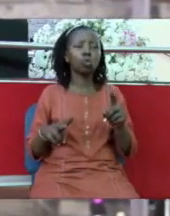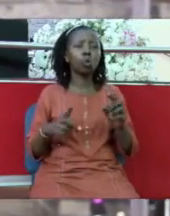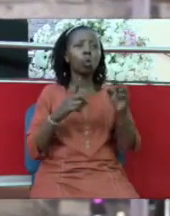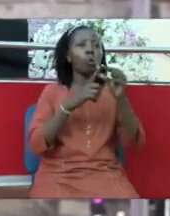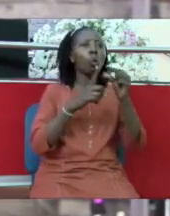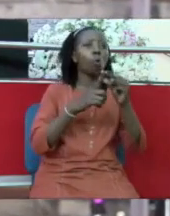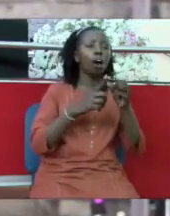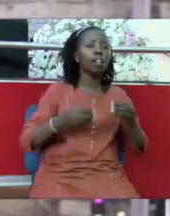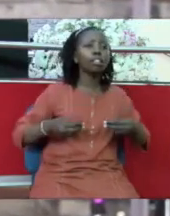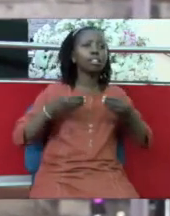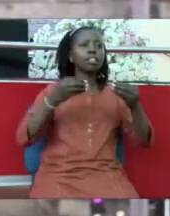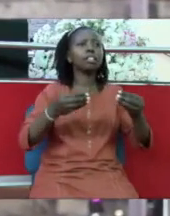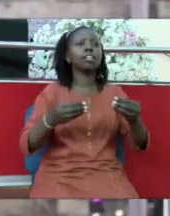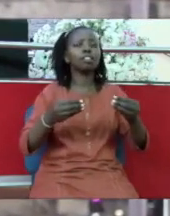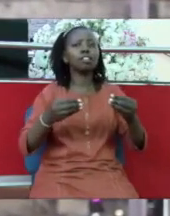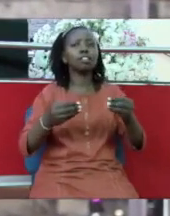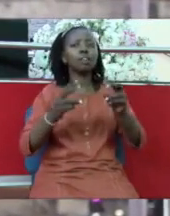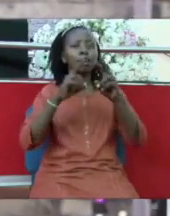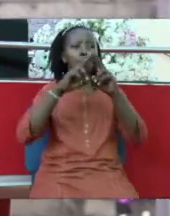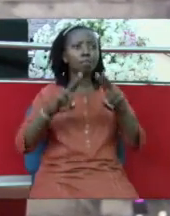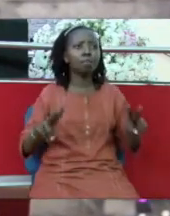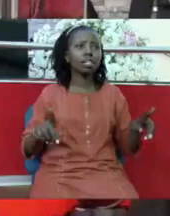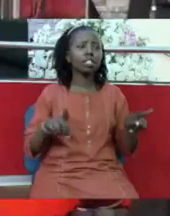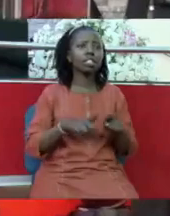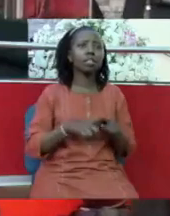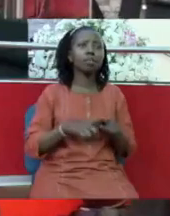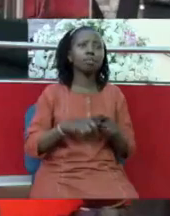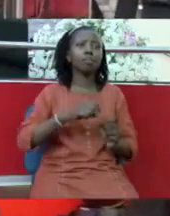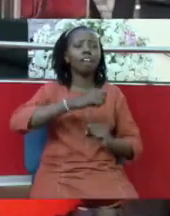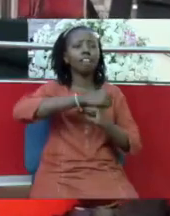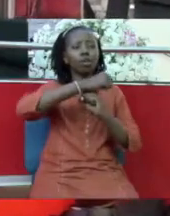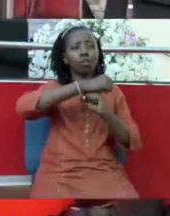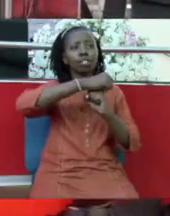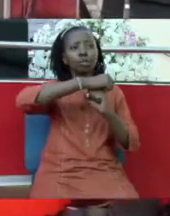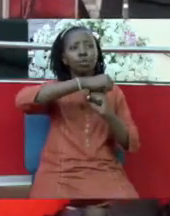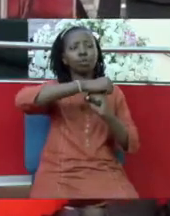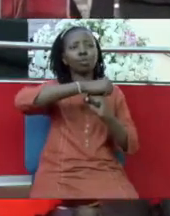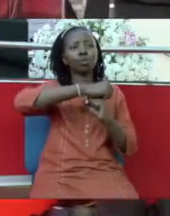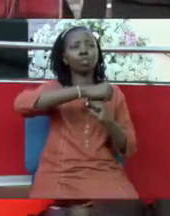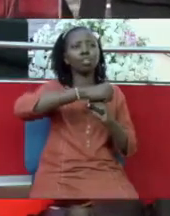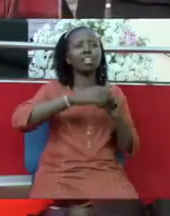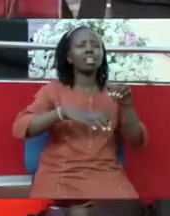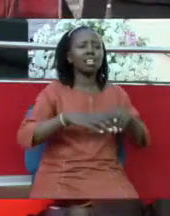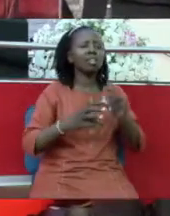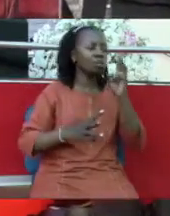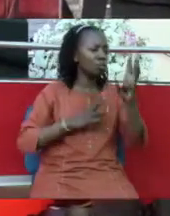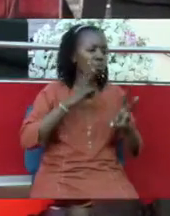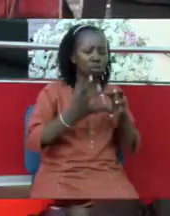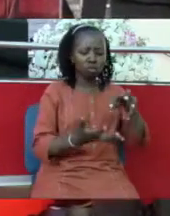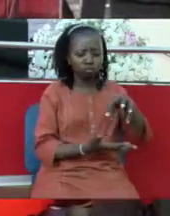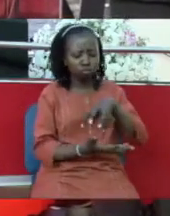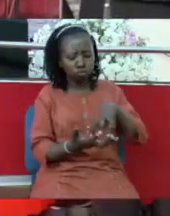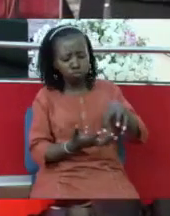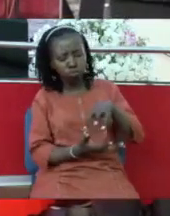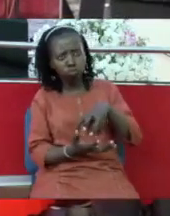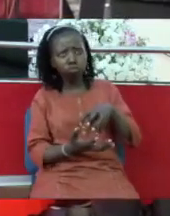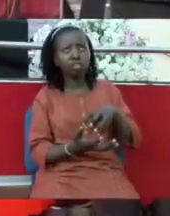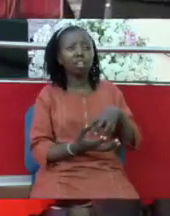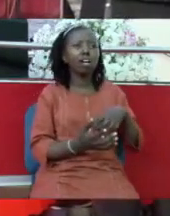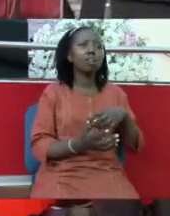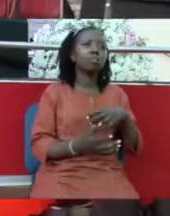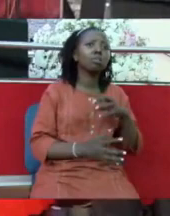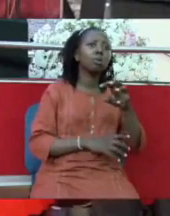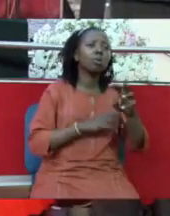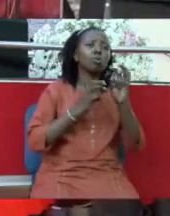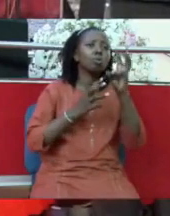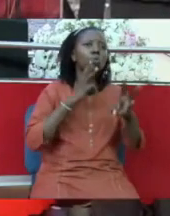hivyo basi injili imeleta kuweza kusimama vizuri katika maisha. In a confused world. Katika in a world where people just running